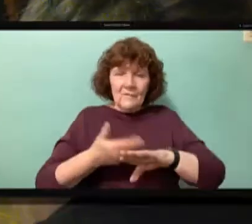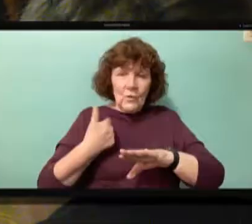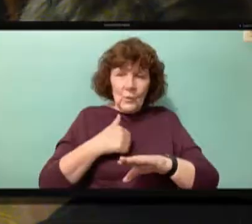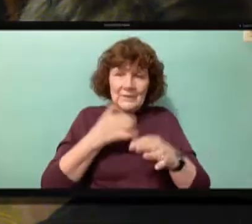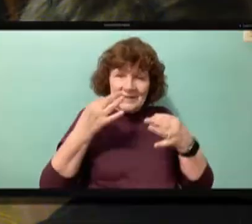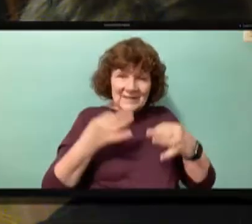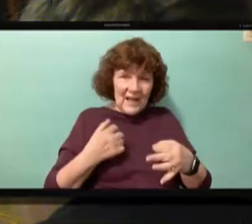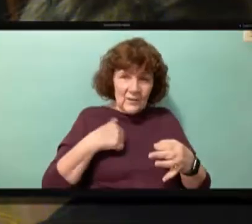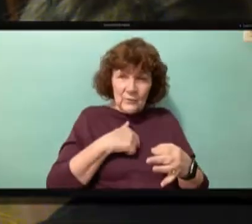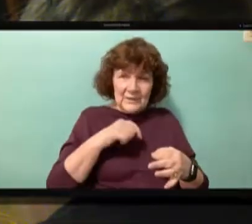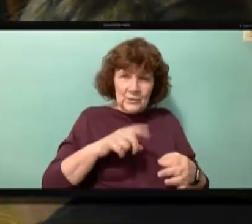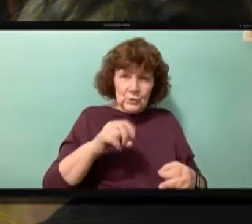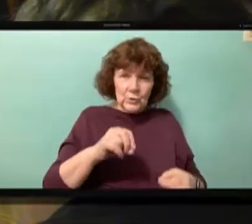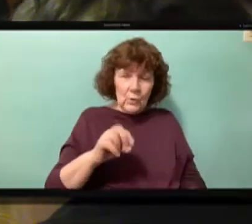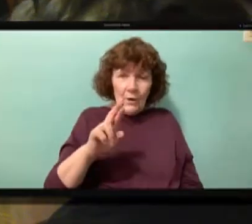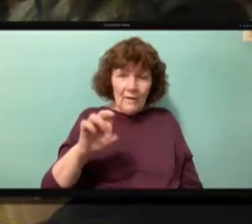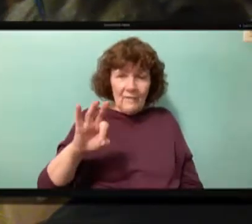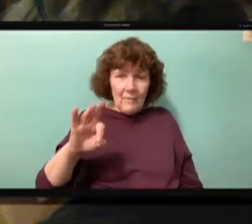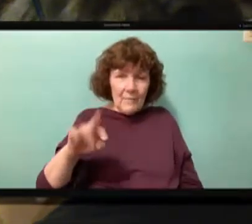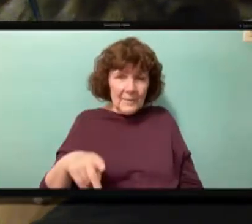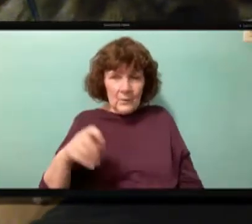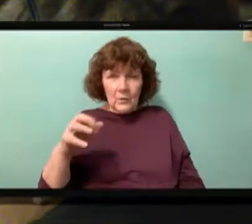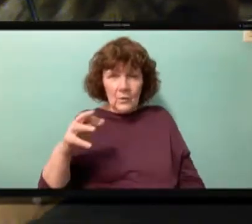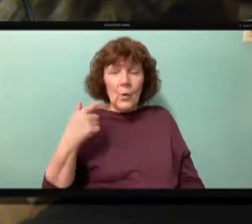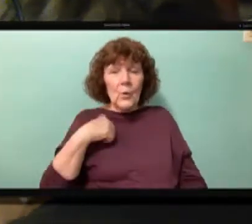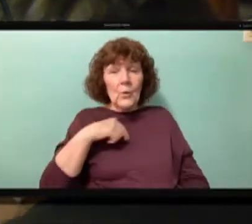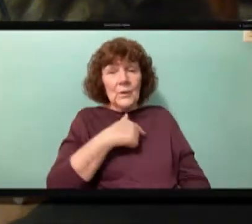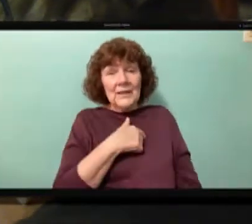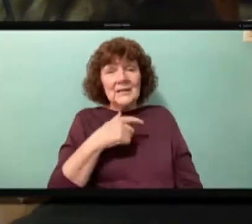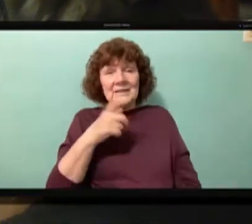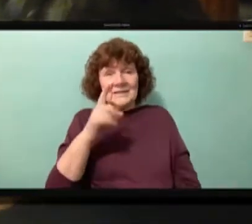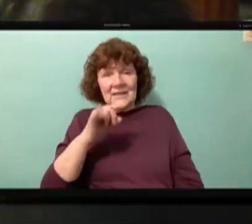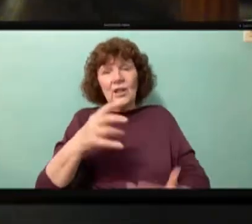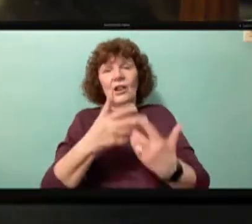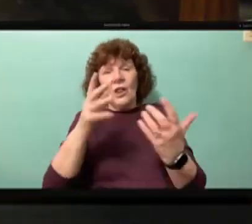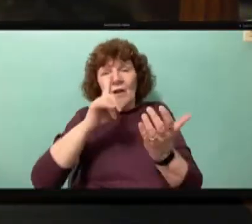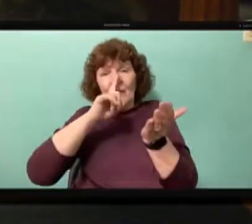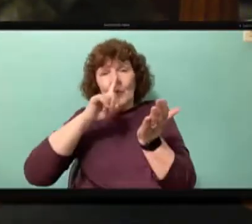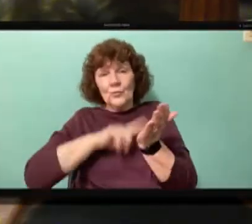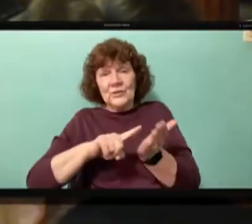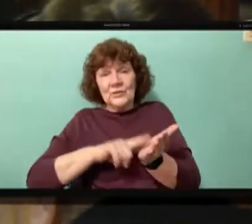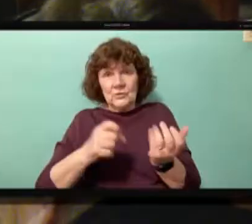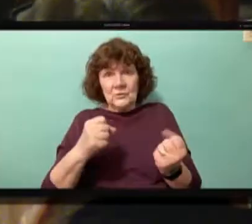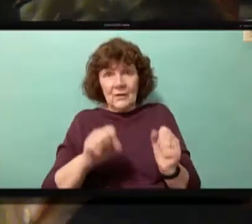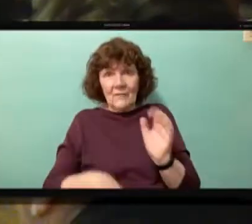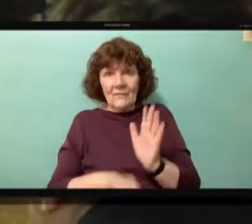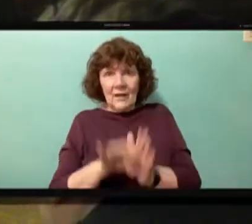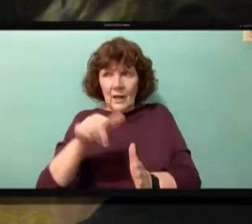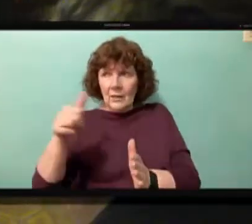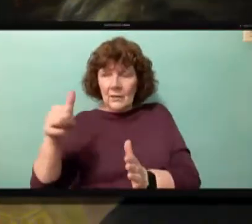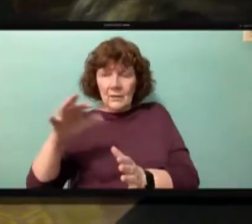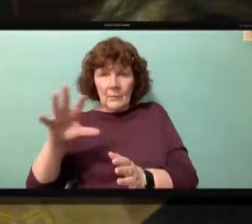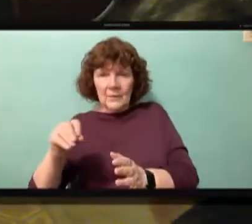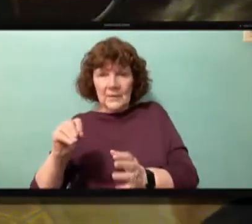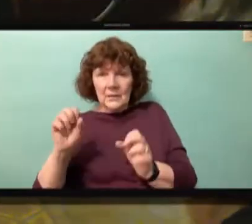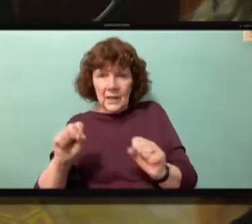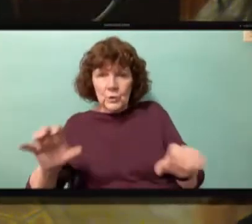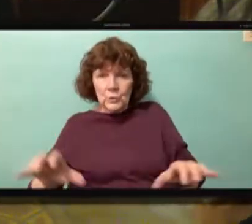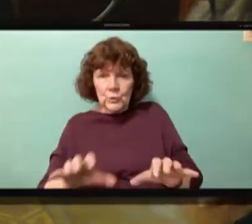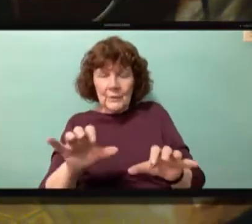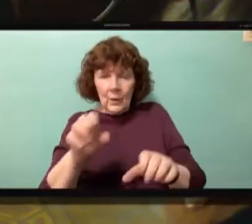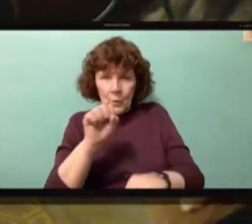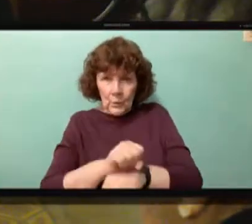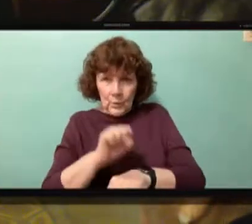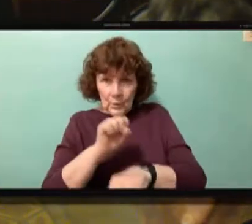to do an RFP, or was there, you know, we did a lot of research trying to find other companies that could do this work and